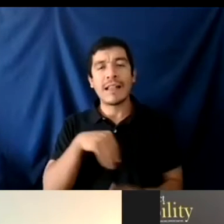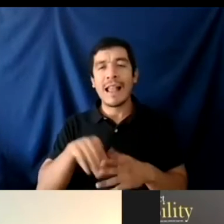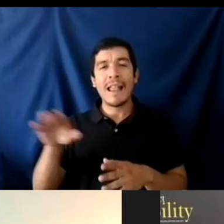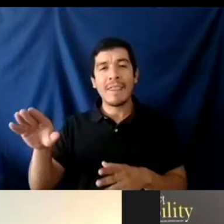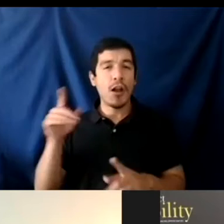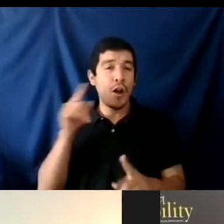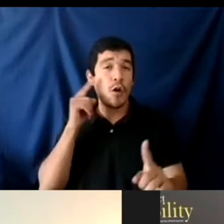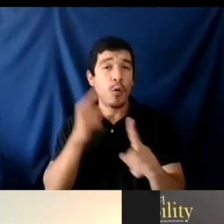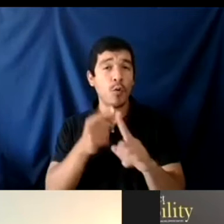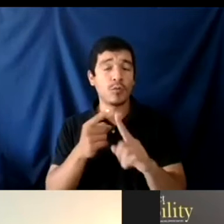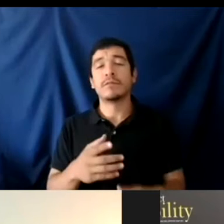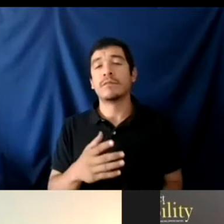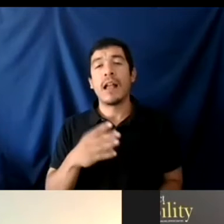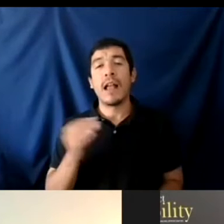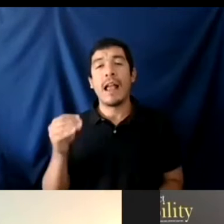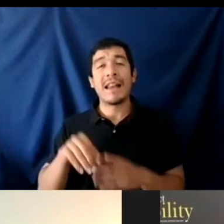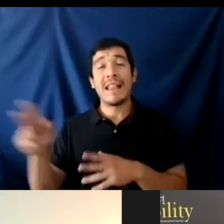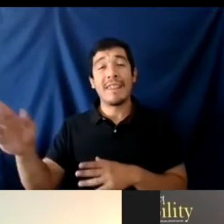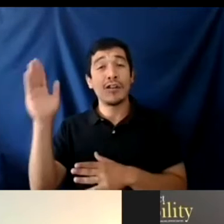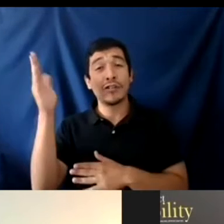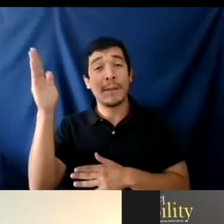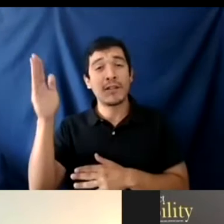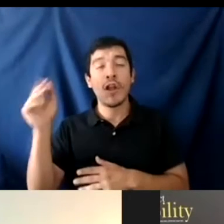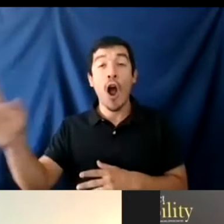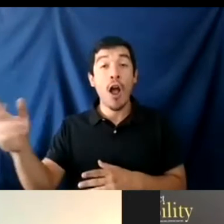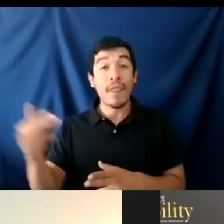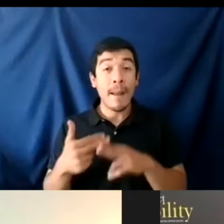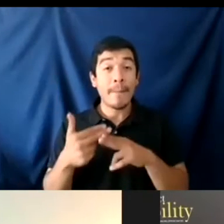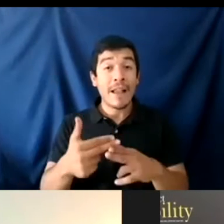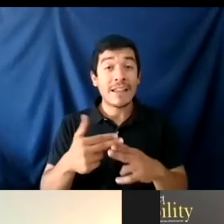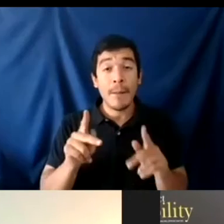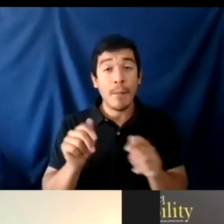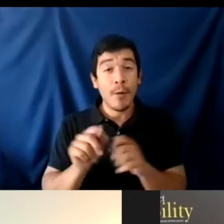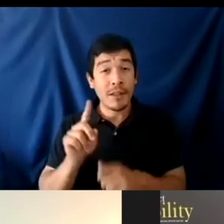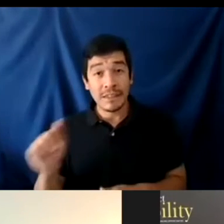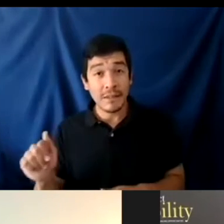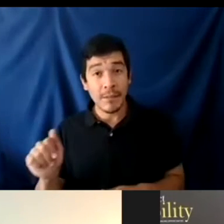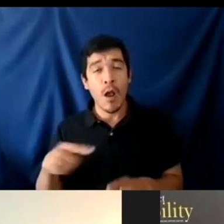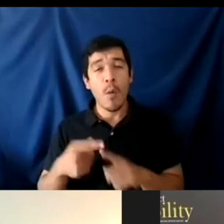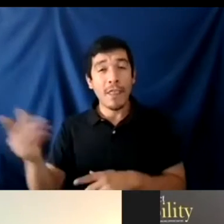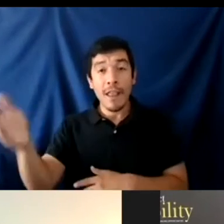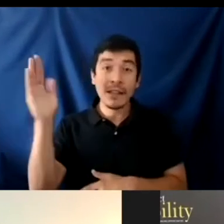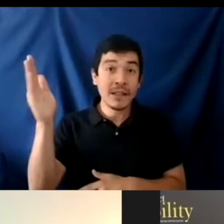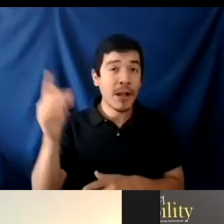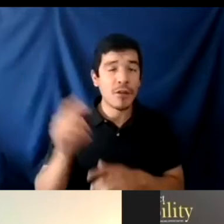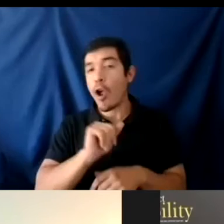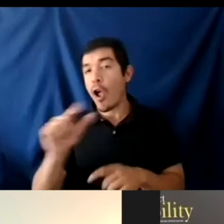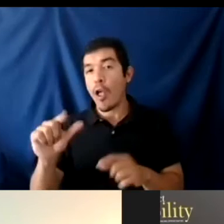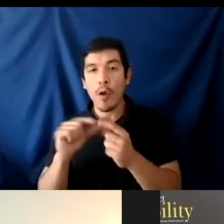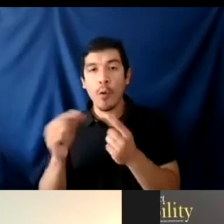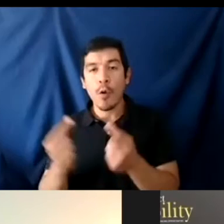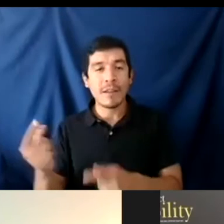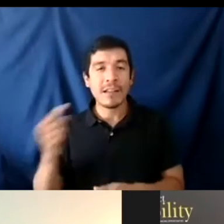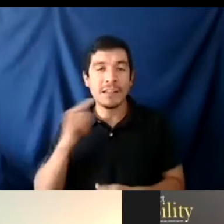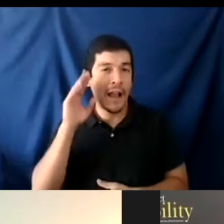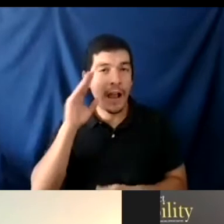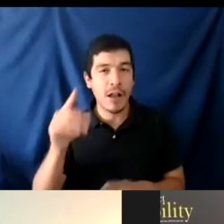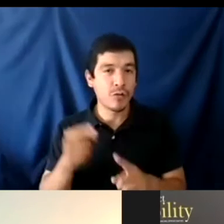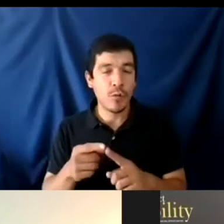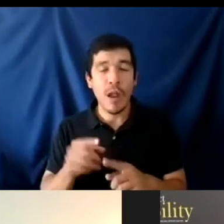and their campaigns and their speeches. Are they mentioning people with disabilities when they're talking about all the other groups that they're going to be